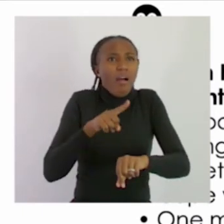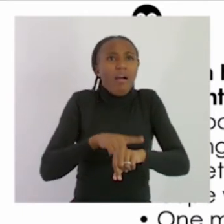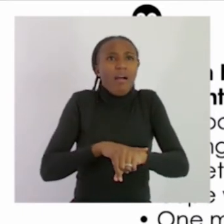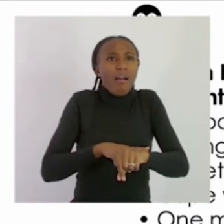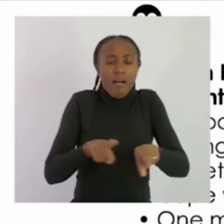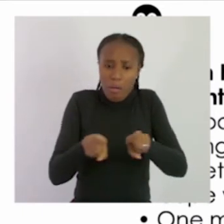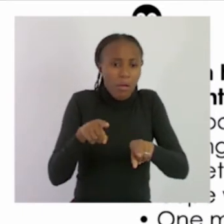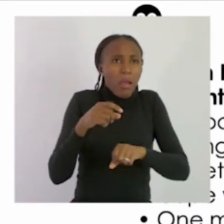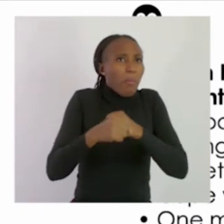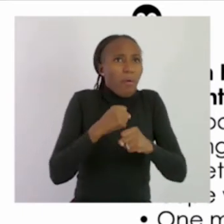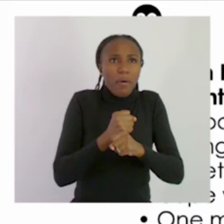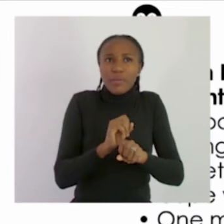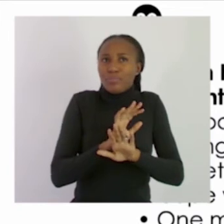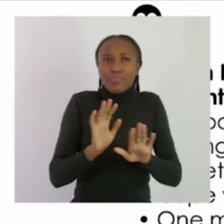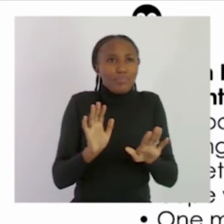age,